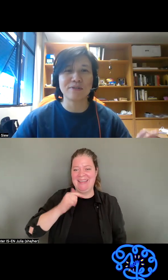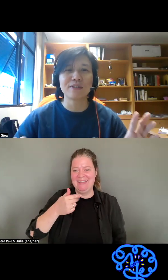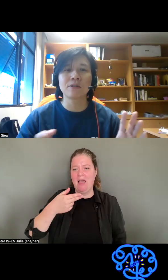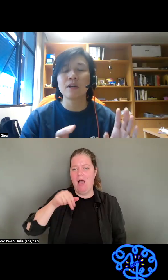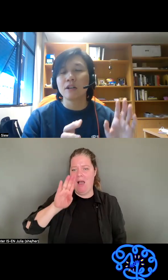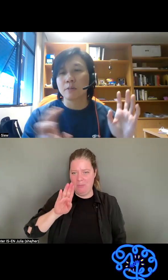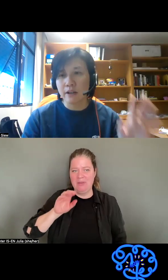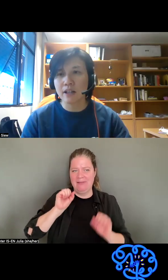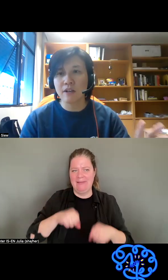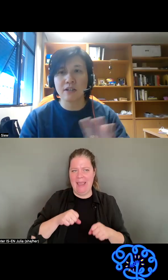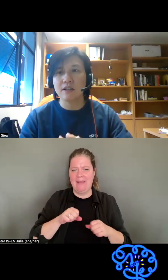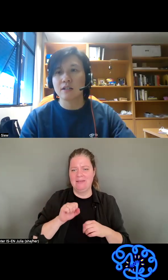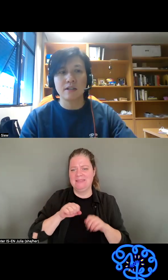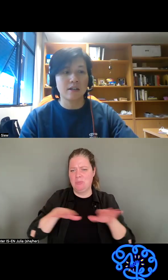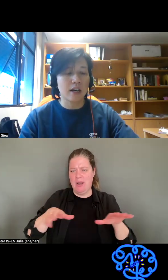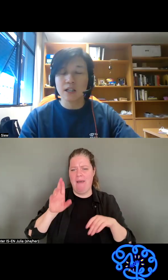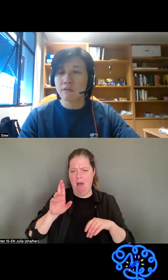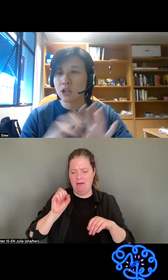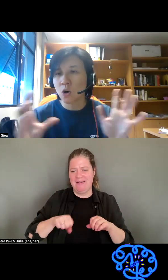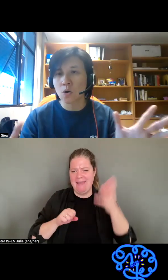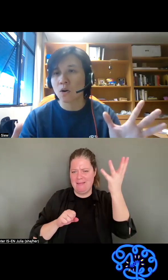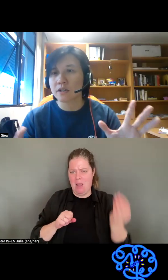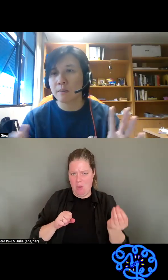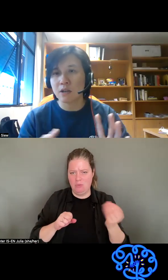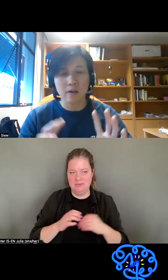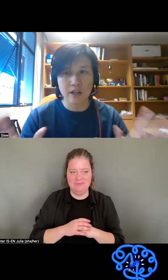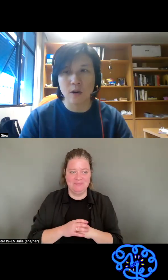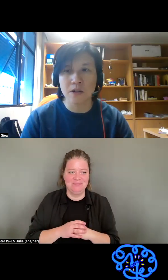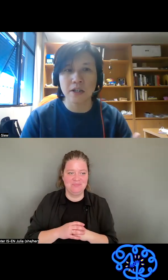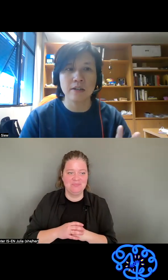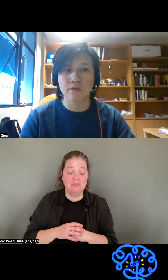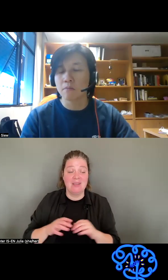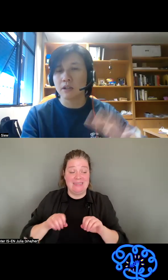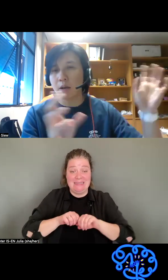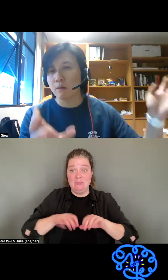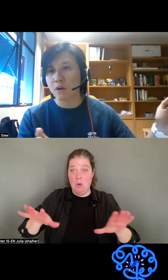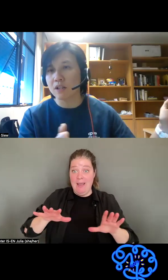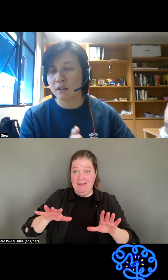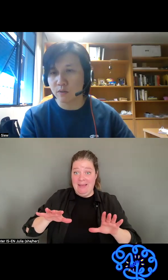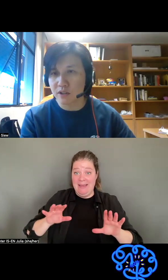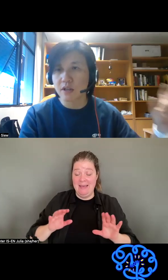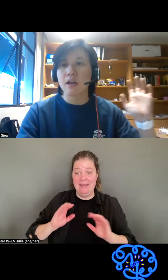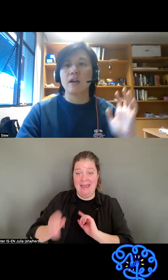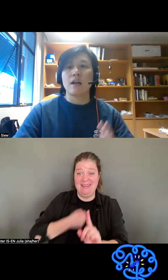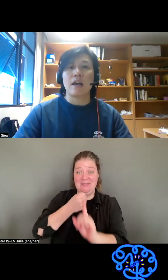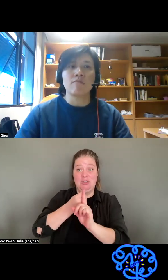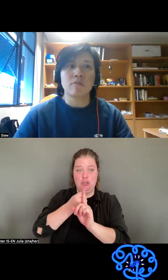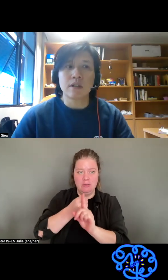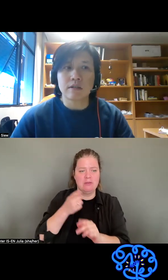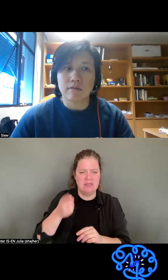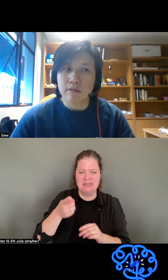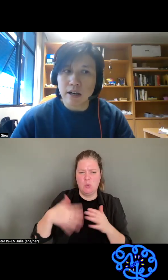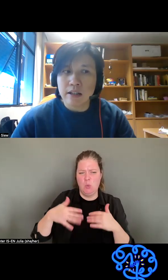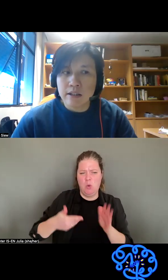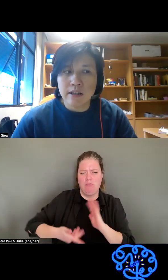about that too. So spreading activation is actually a really core concept in cognitive psychology from the time of Collins and Loftus. And